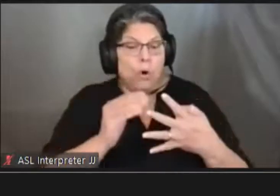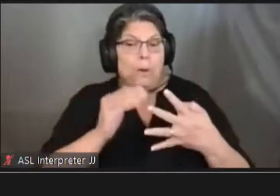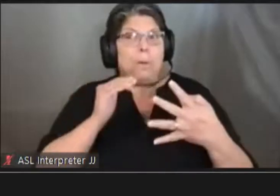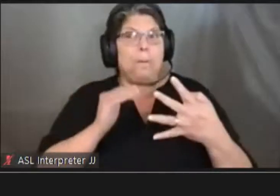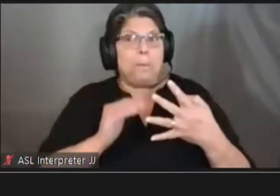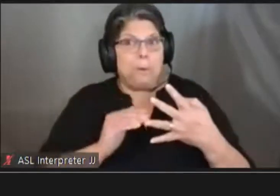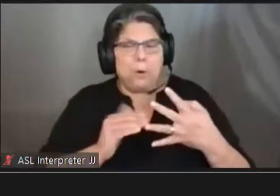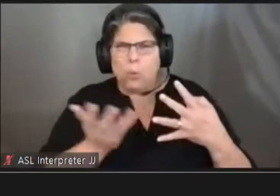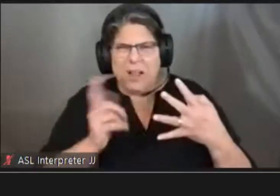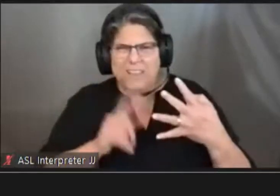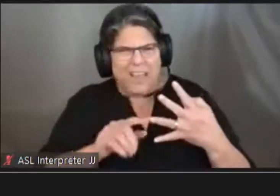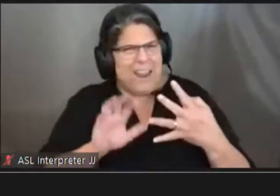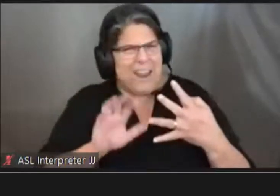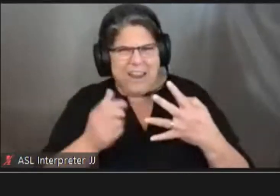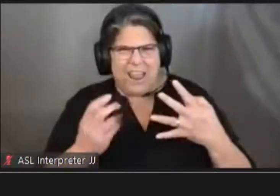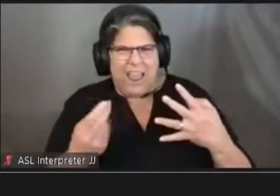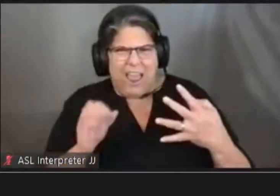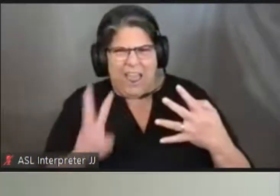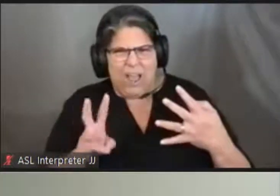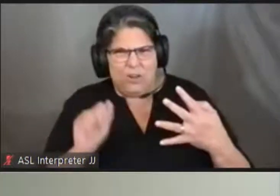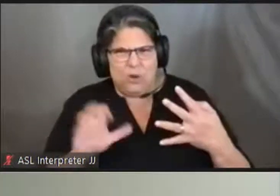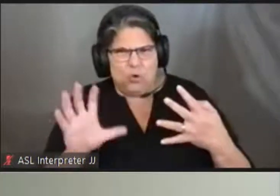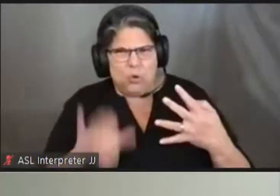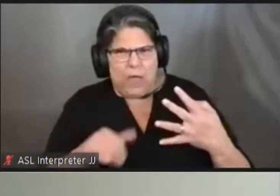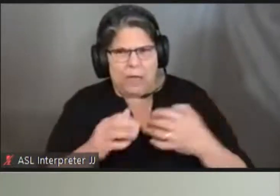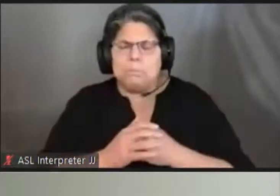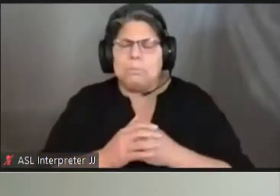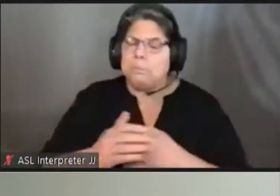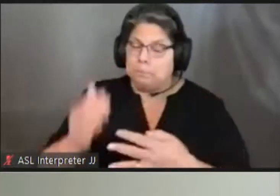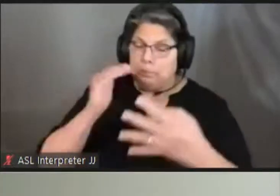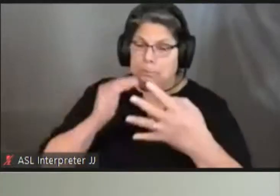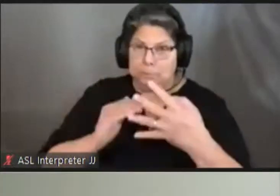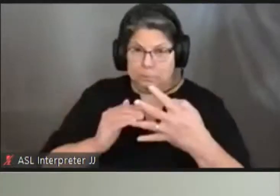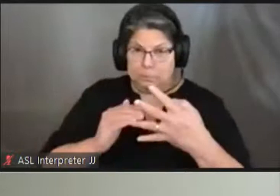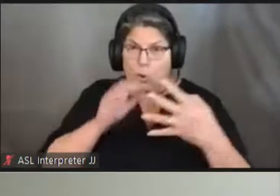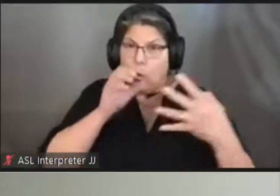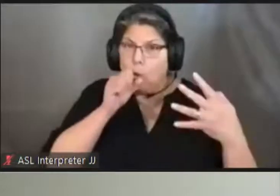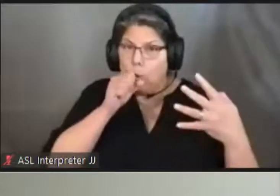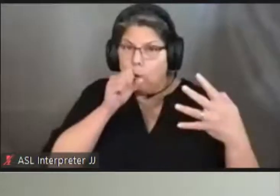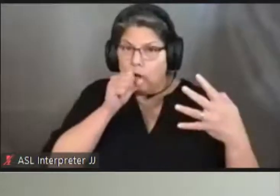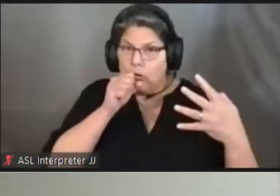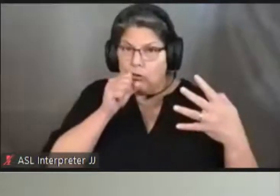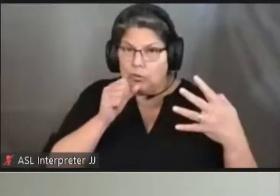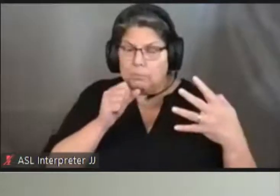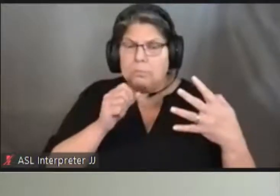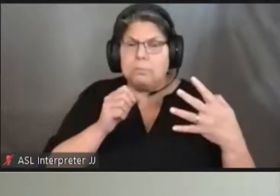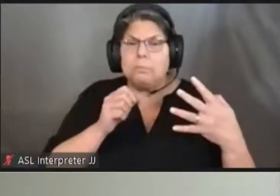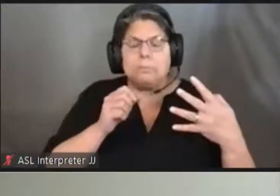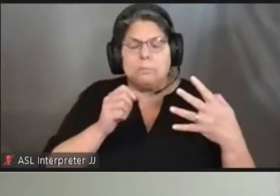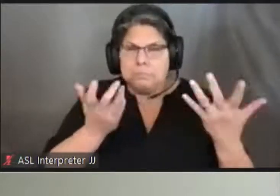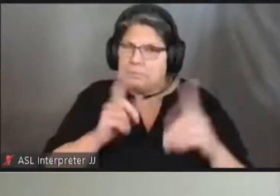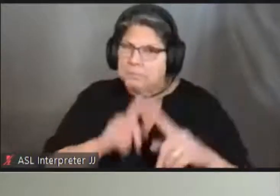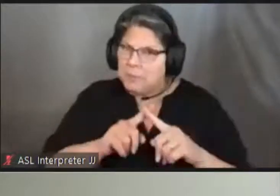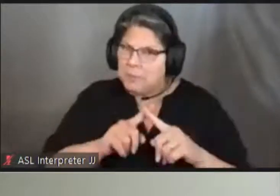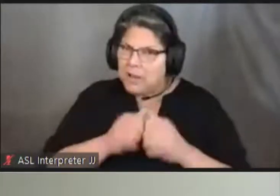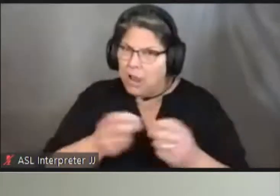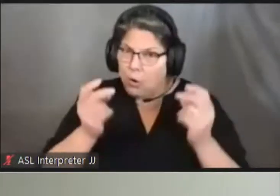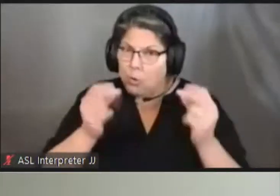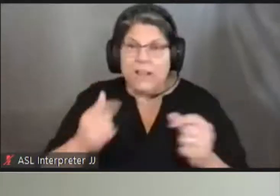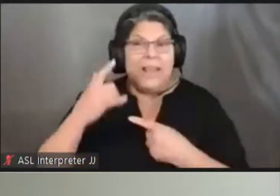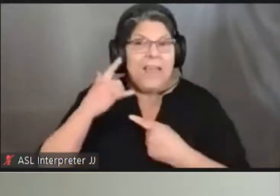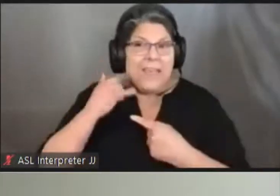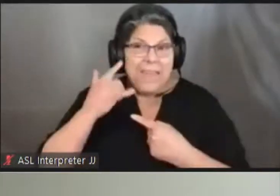it and how do we get there? So the next tier is the orange tier. And depending upon how quickly California